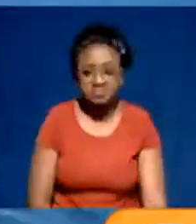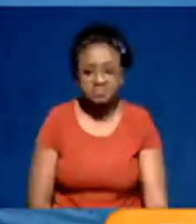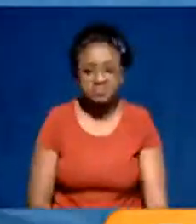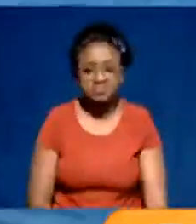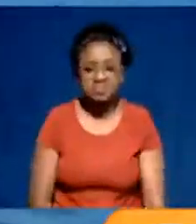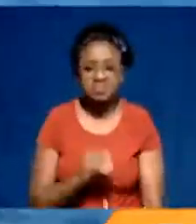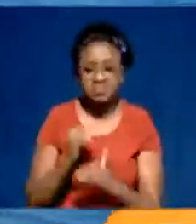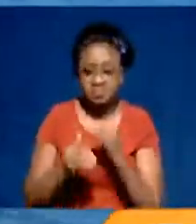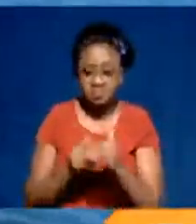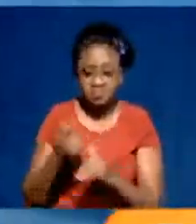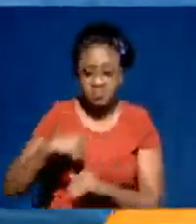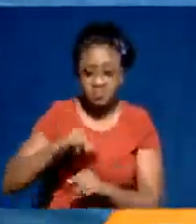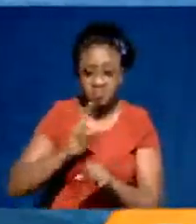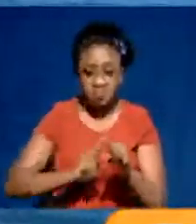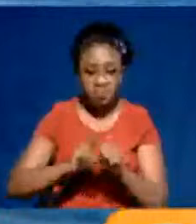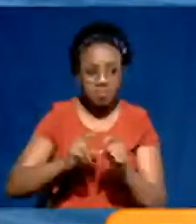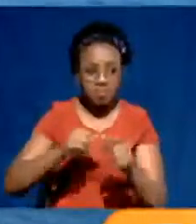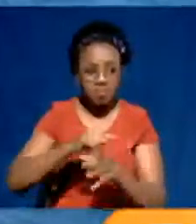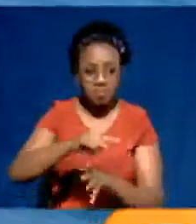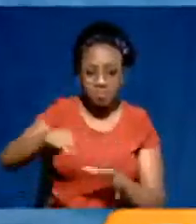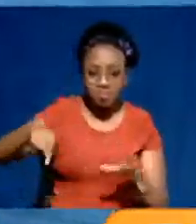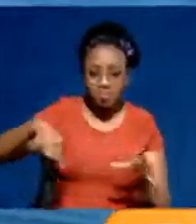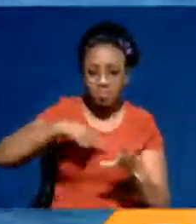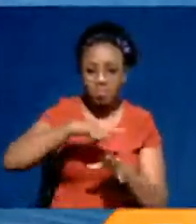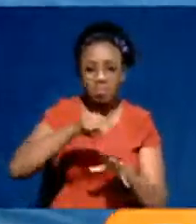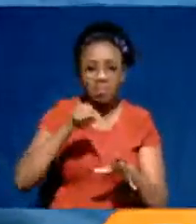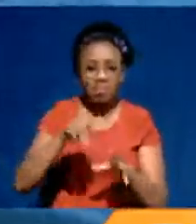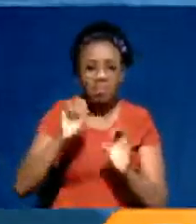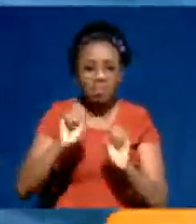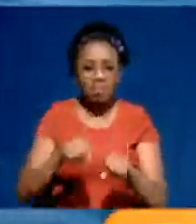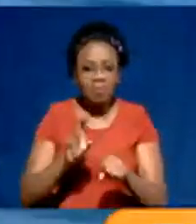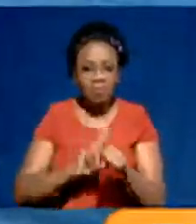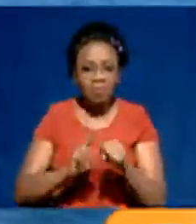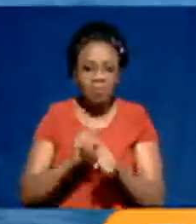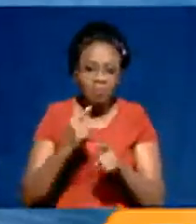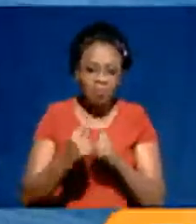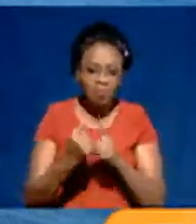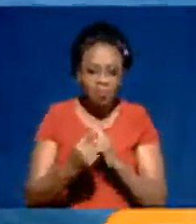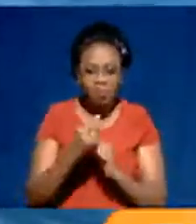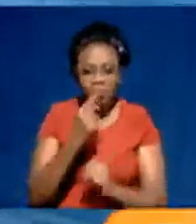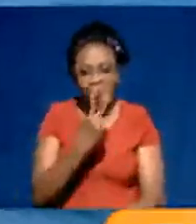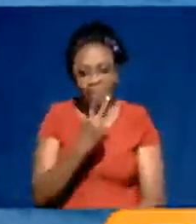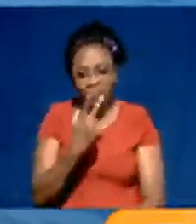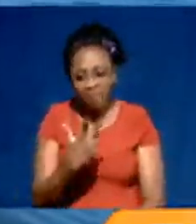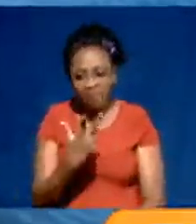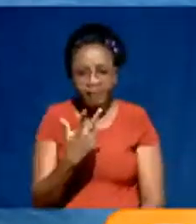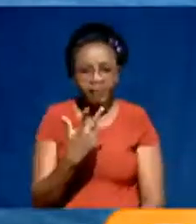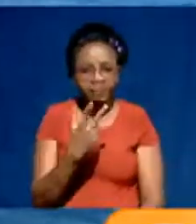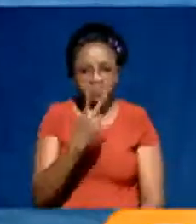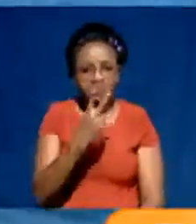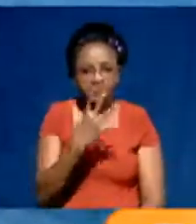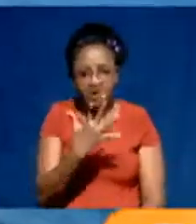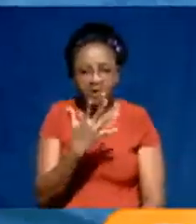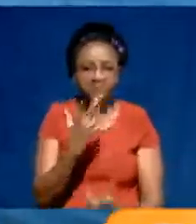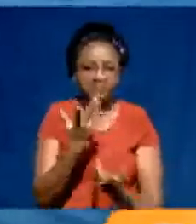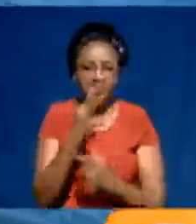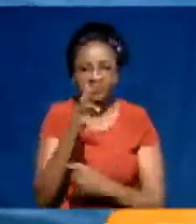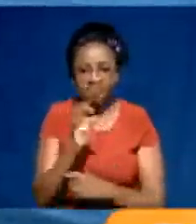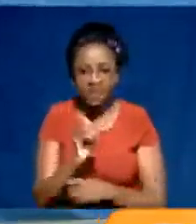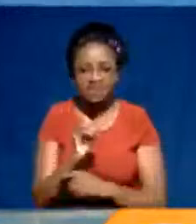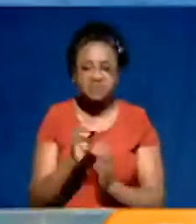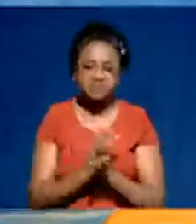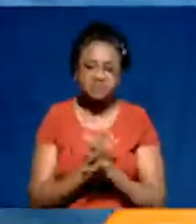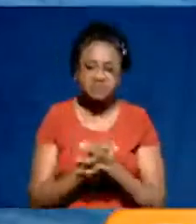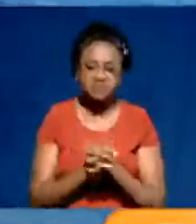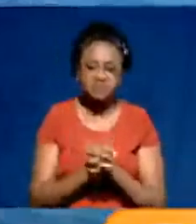these cages has a lifespan of between 25 to 30 years. Yeah. The reason for choosing these